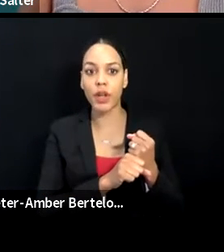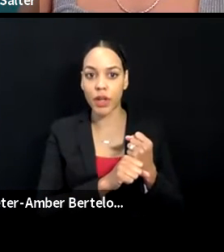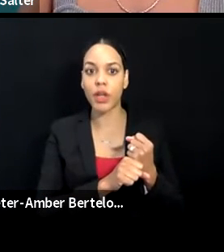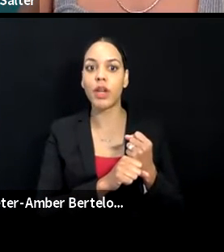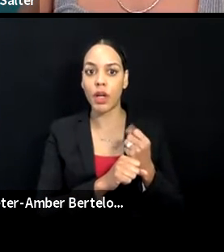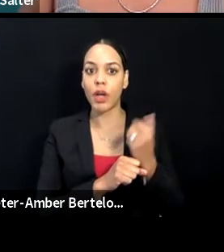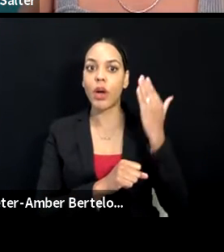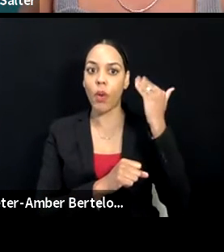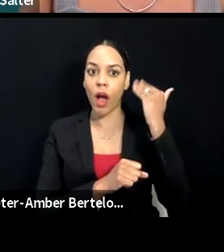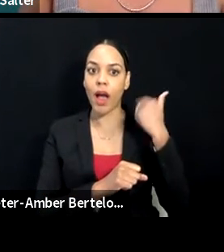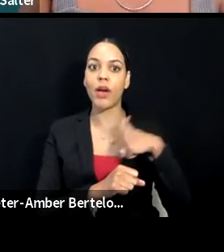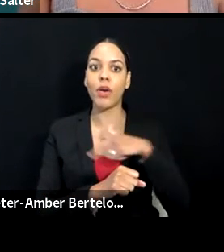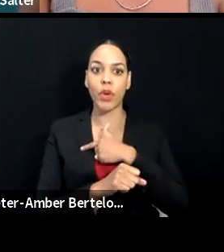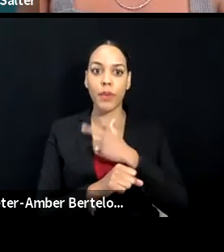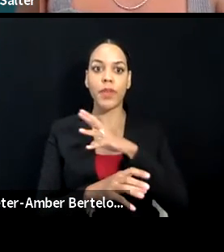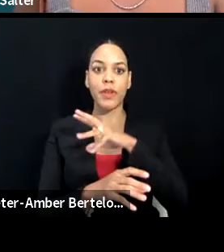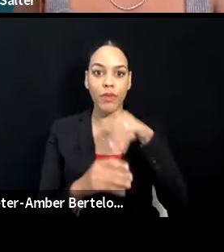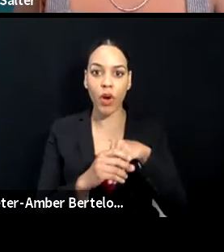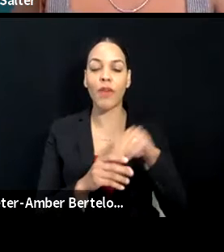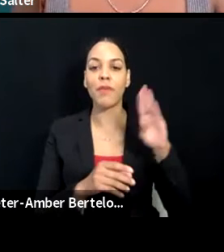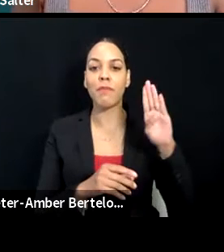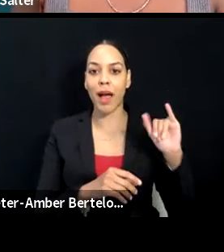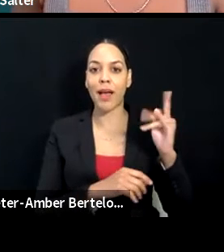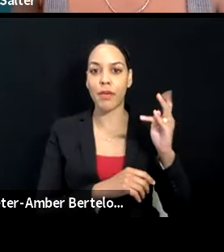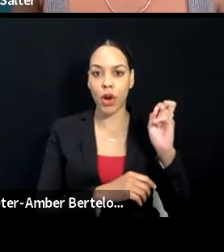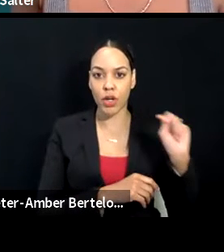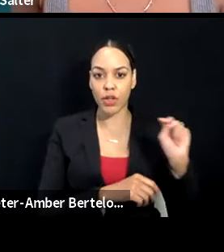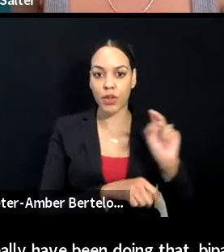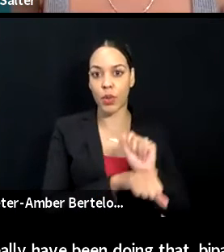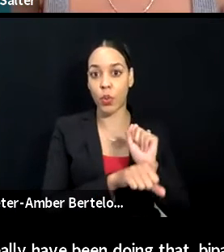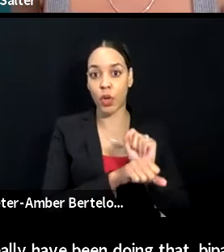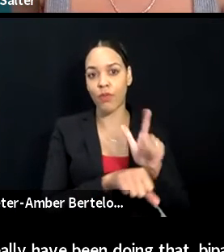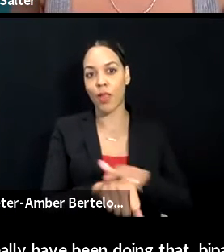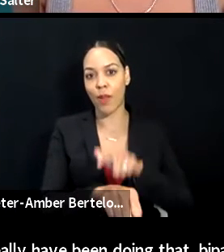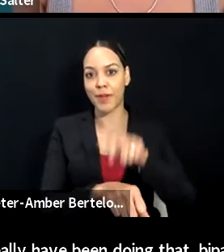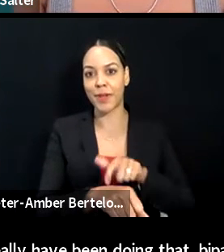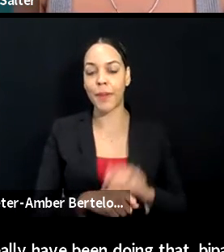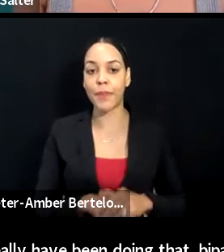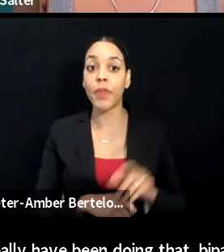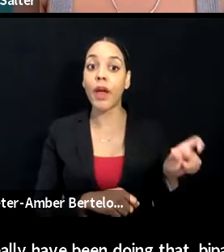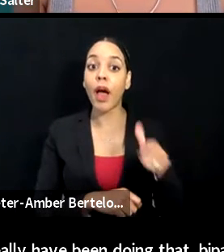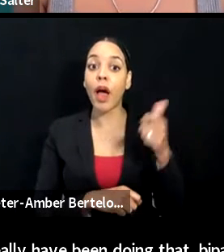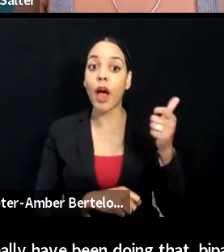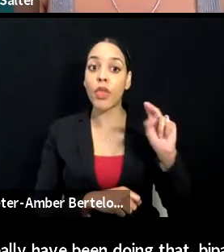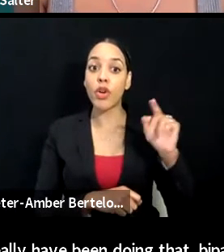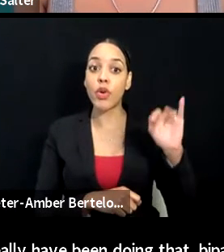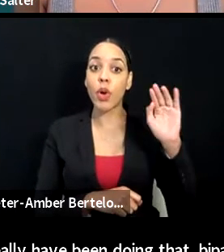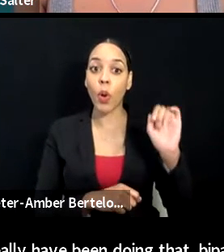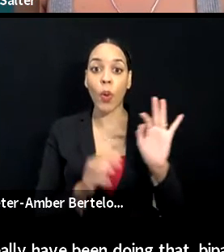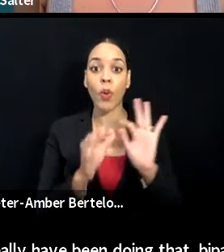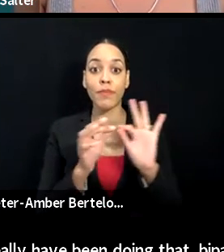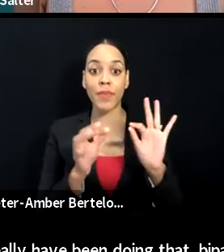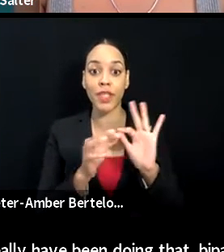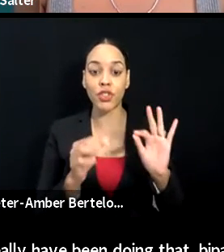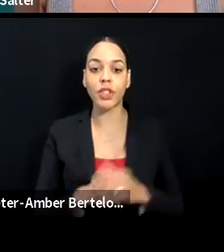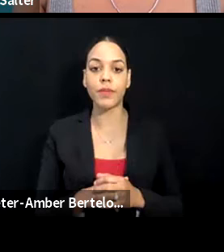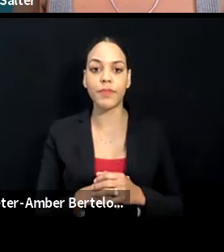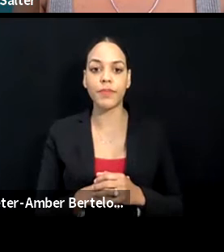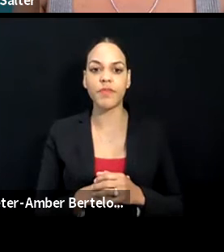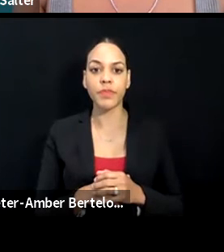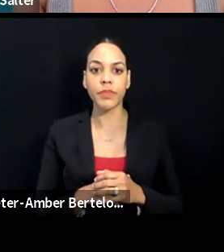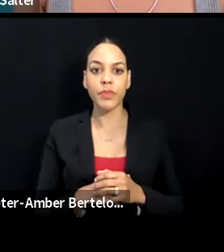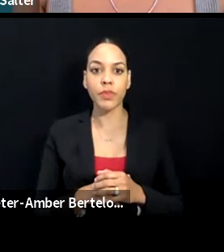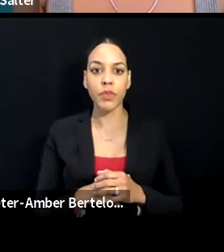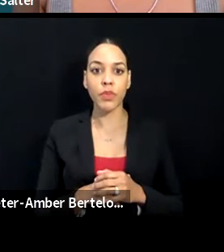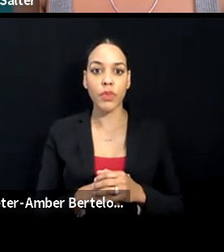that bipartisan work for a long time. One other thing that Nicole mentioned, do they really read